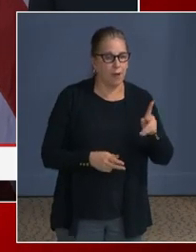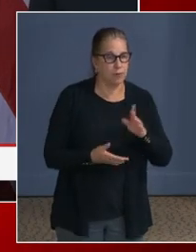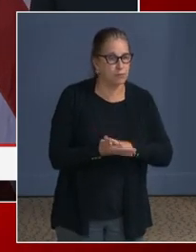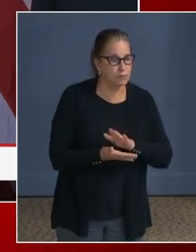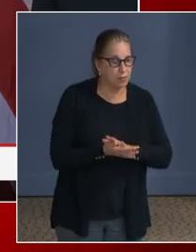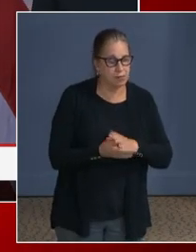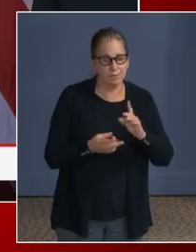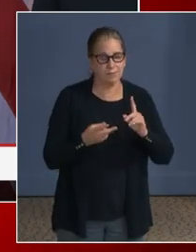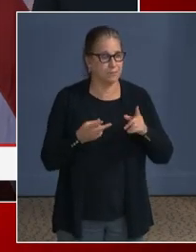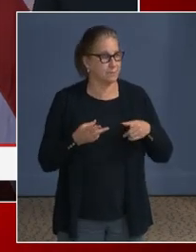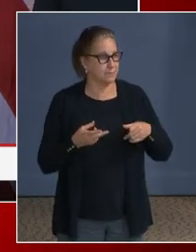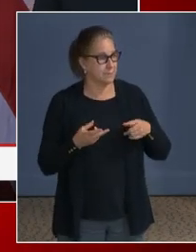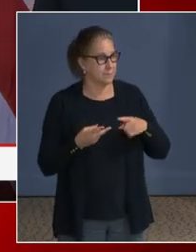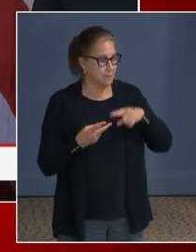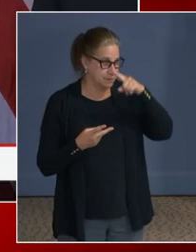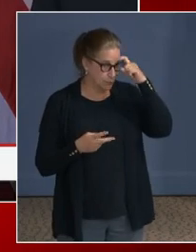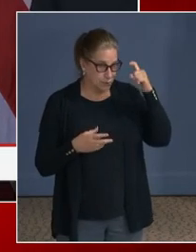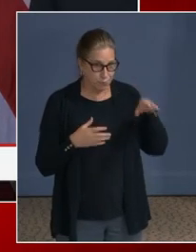particularly colleges and